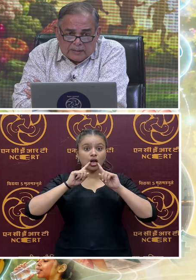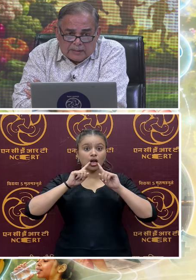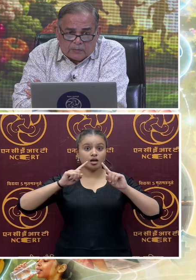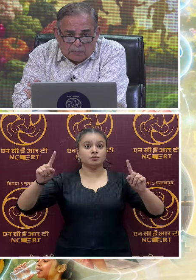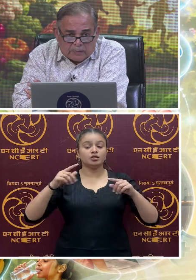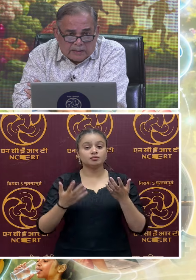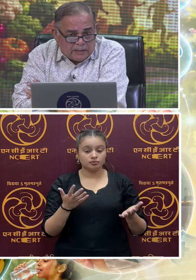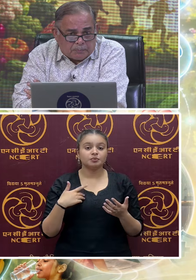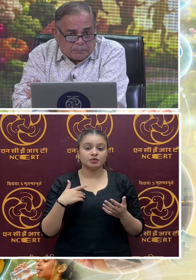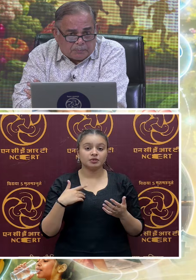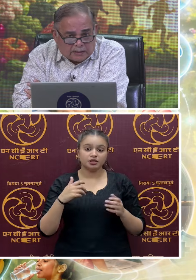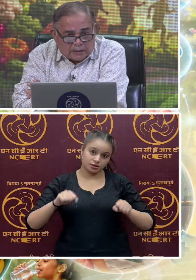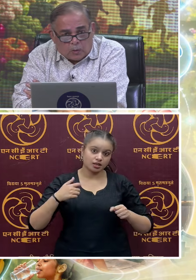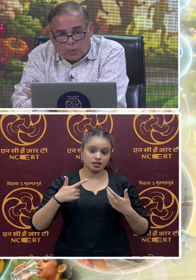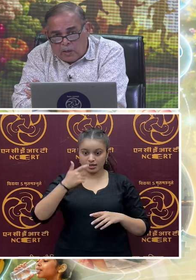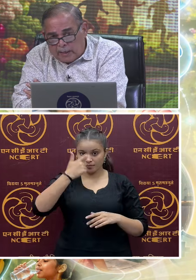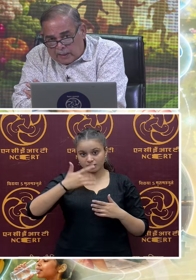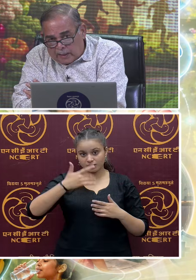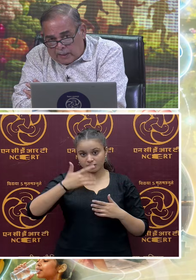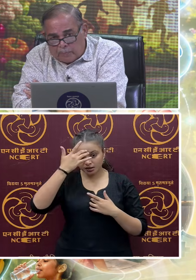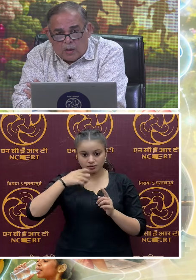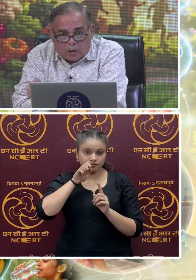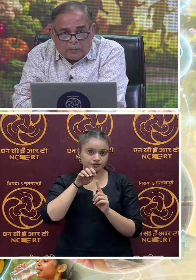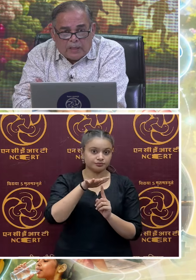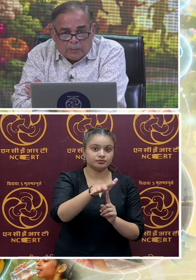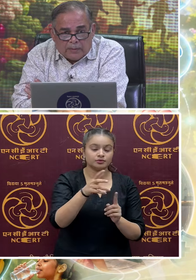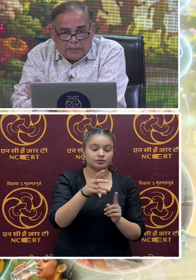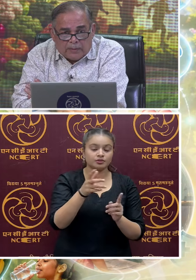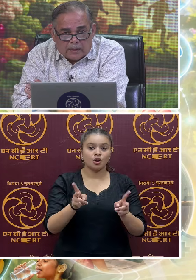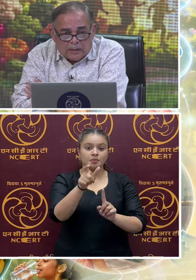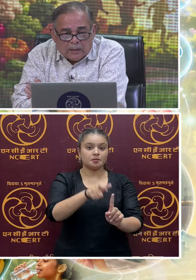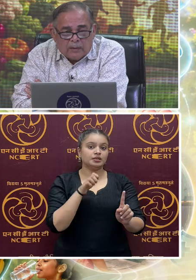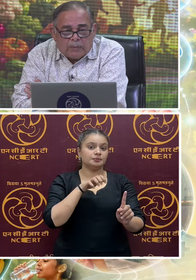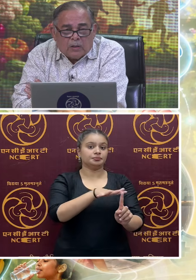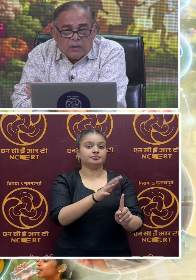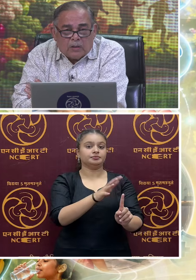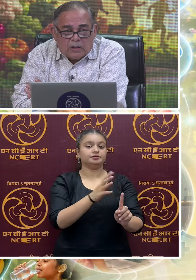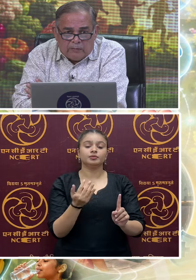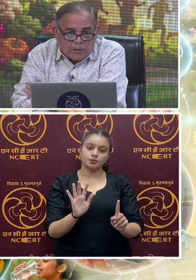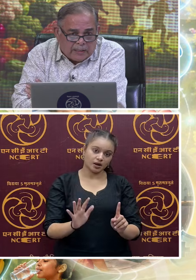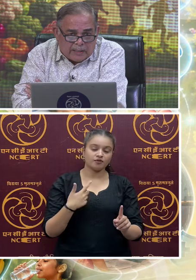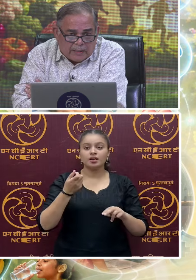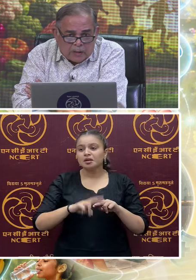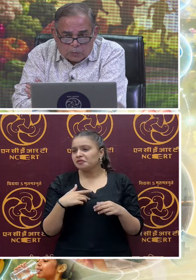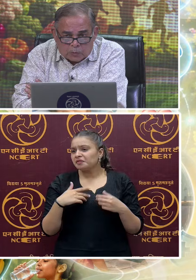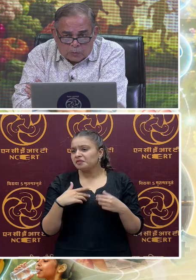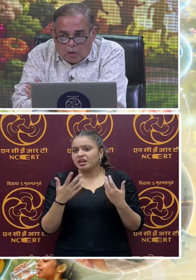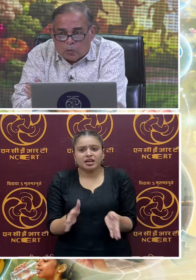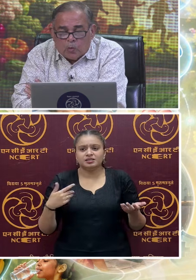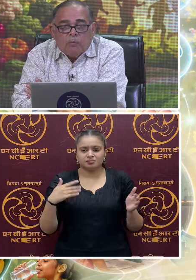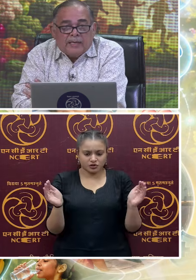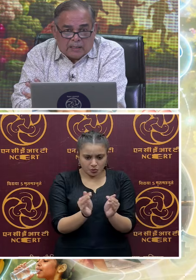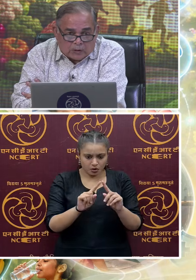the disease from the diseased person to a normal human being, particularly when you are in a